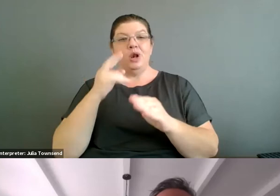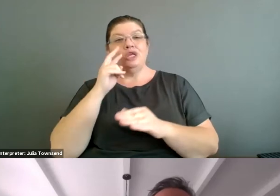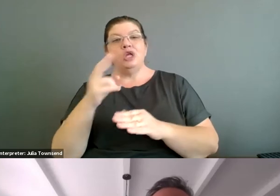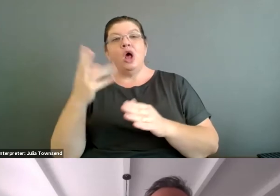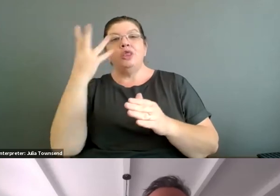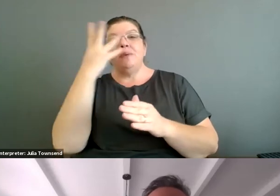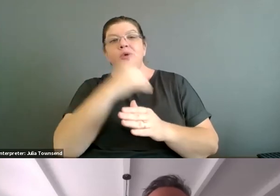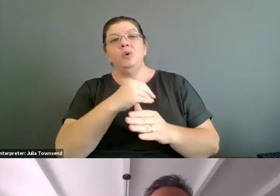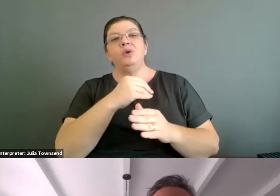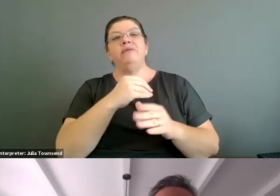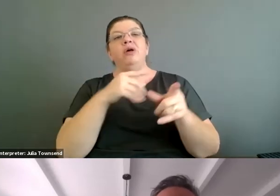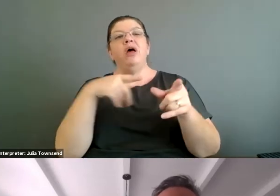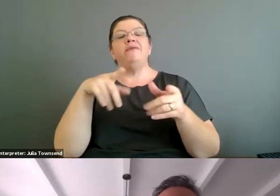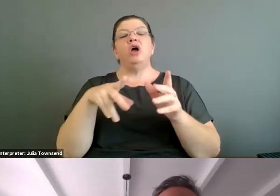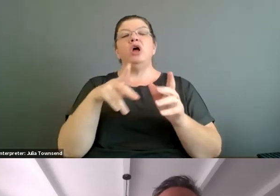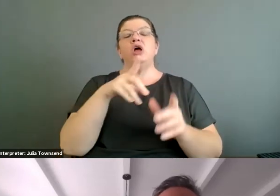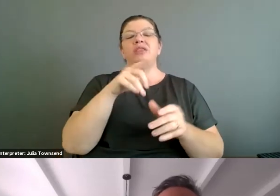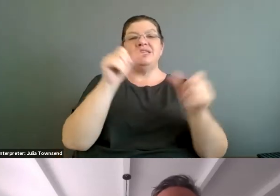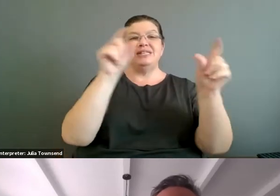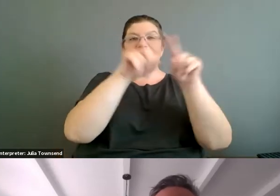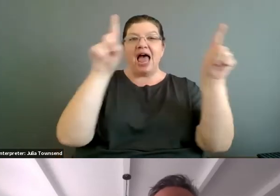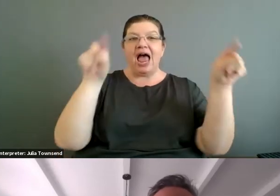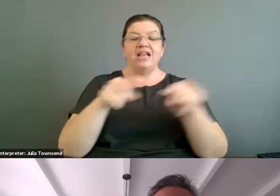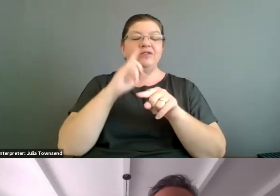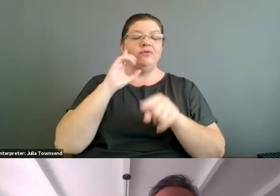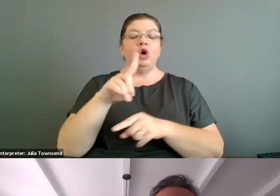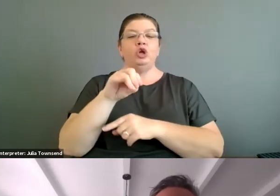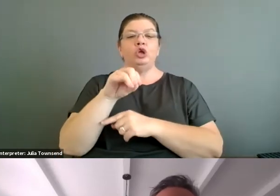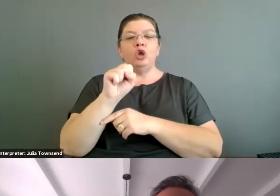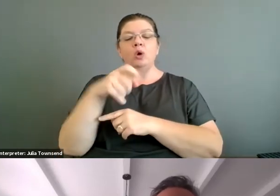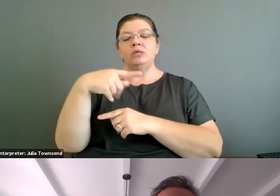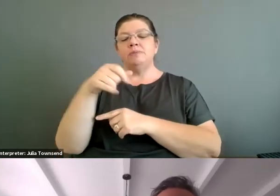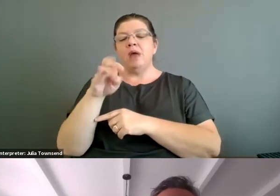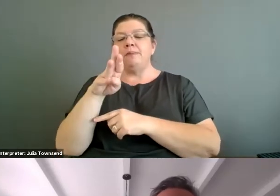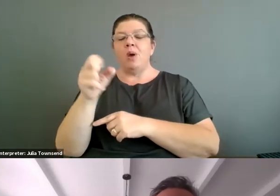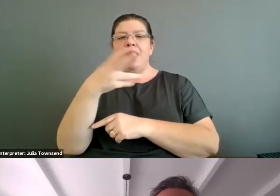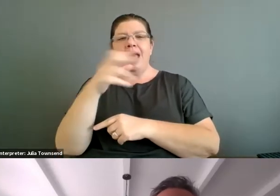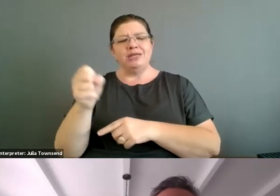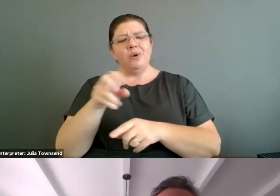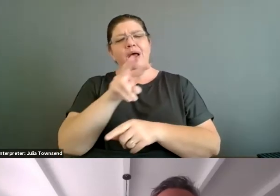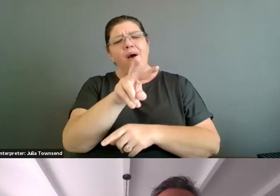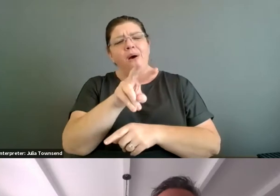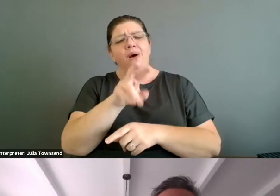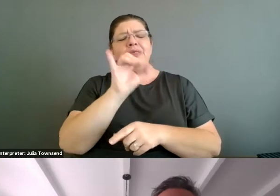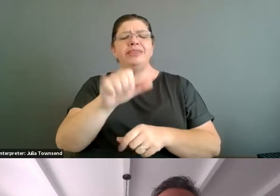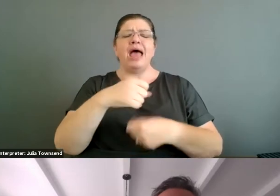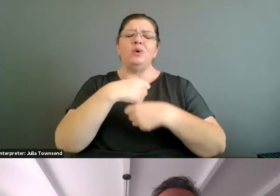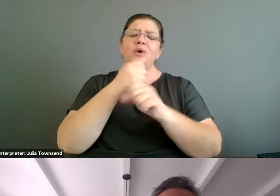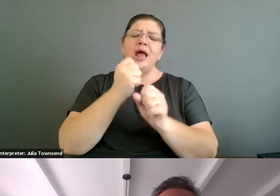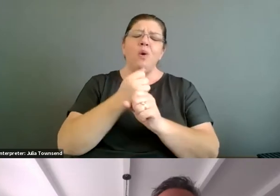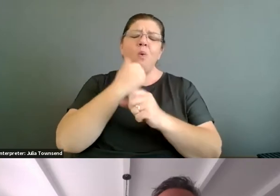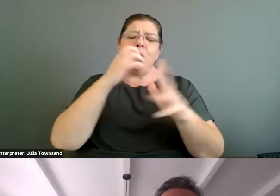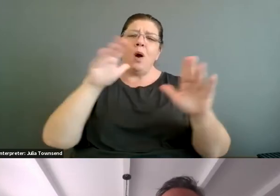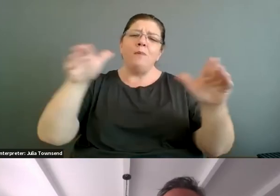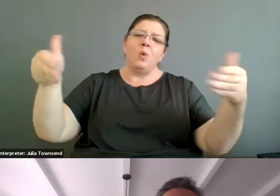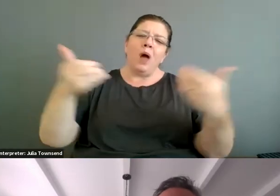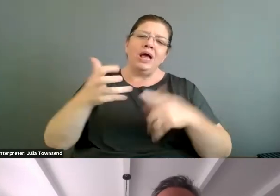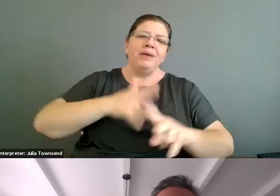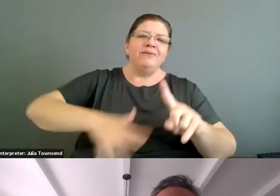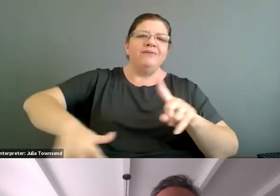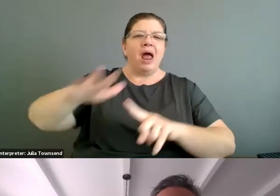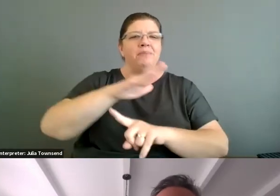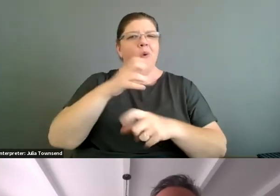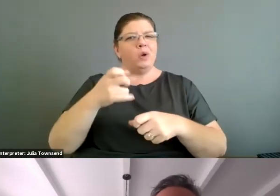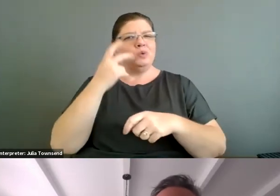signage at Dos Pueblos High School, I immediately felt that it created the warm, welcoming environment we want to see in all our schools, including the sense